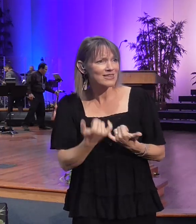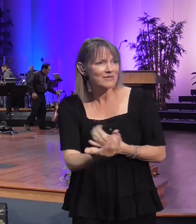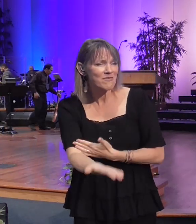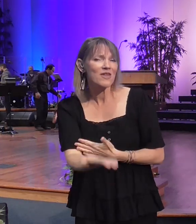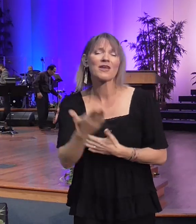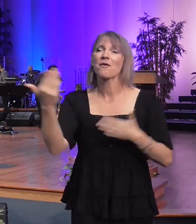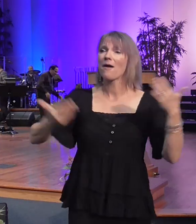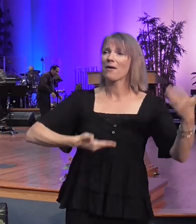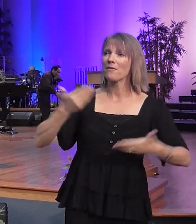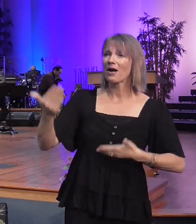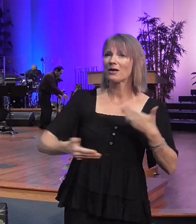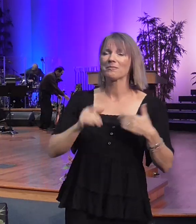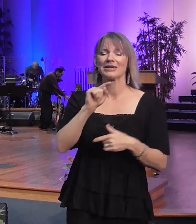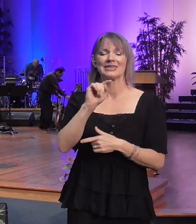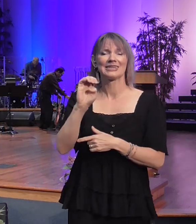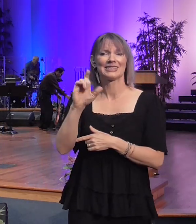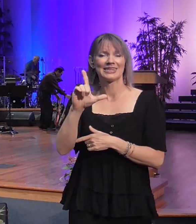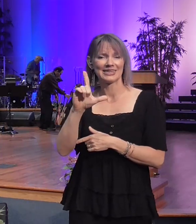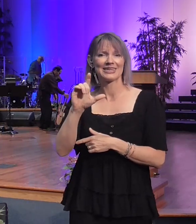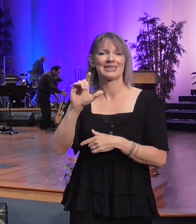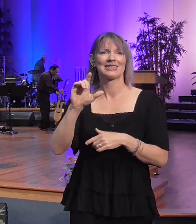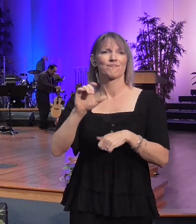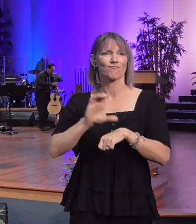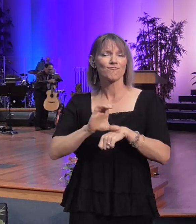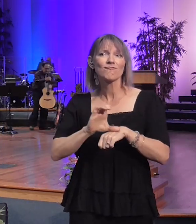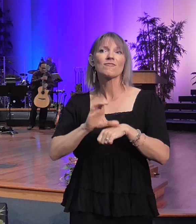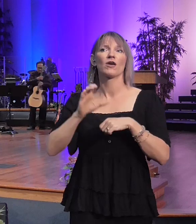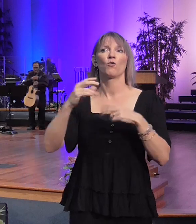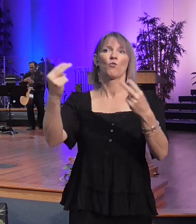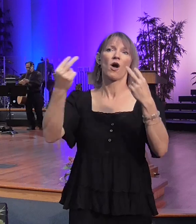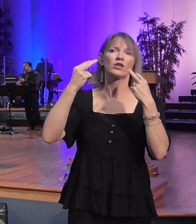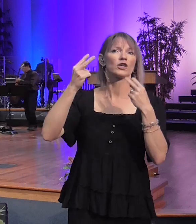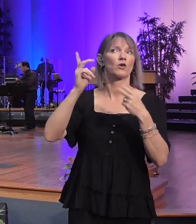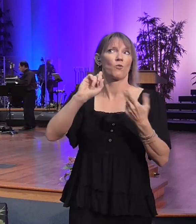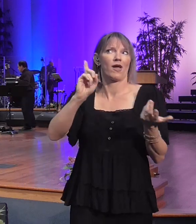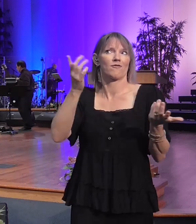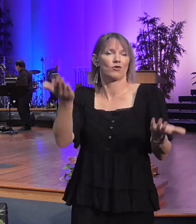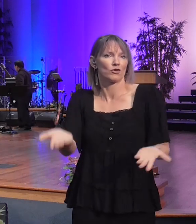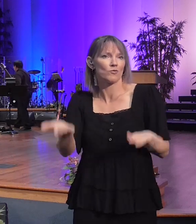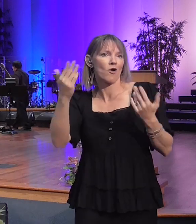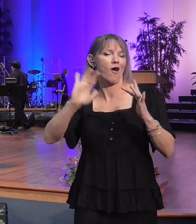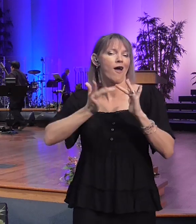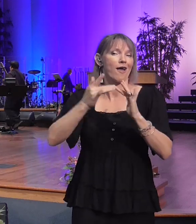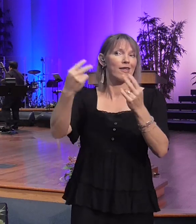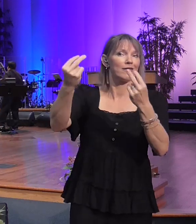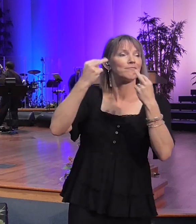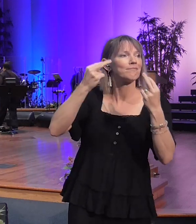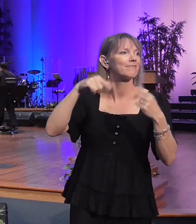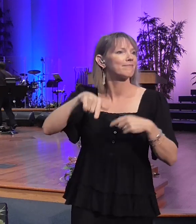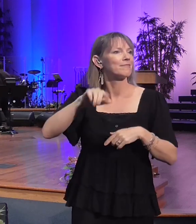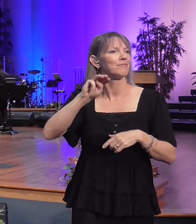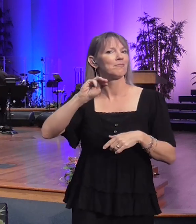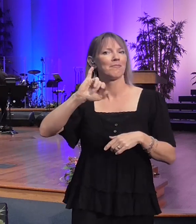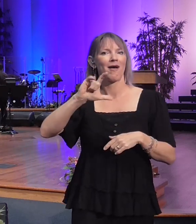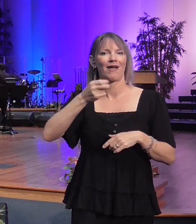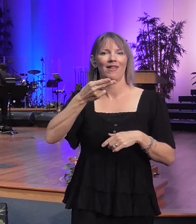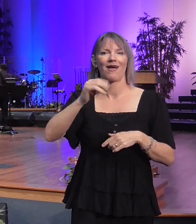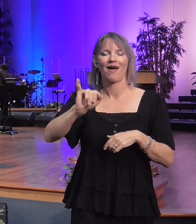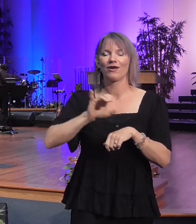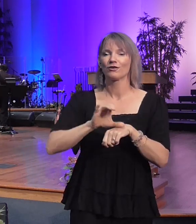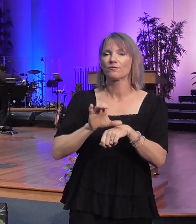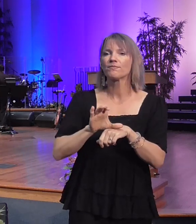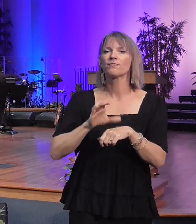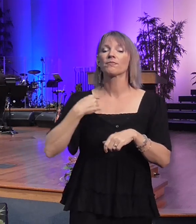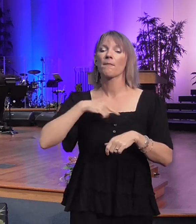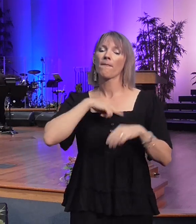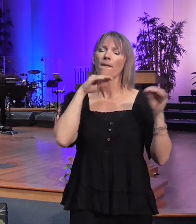the Teal Sanctuary and those watching wherever they may be online. This is Mile High Church, where we teach